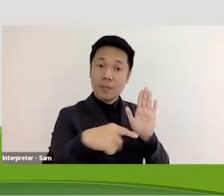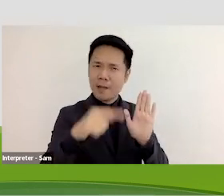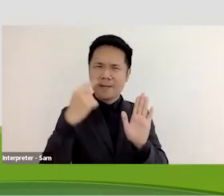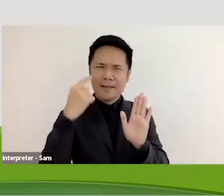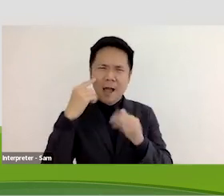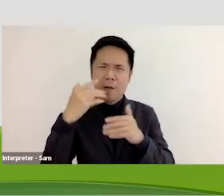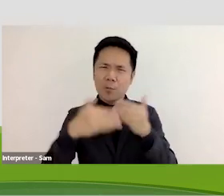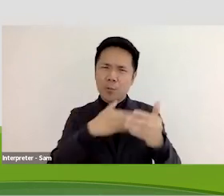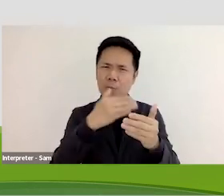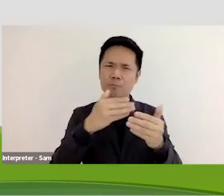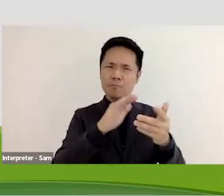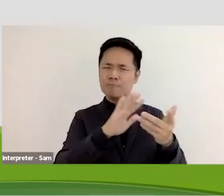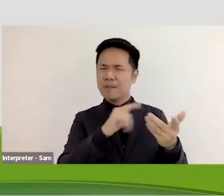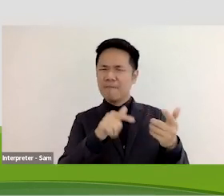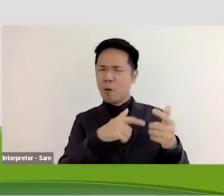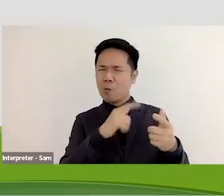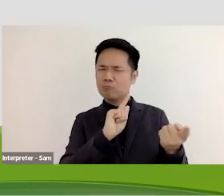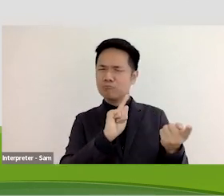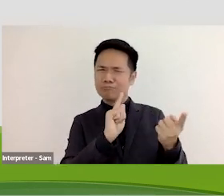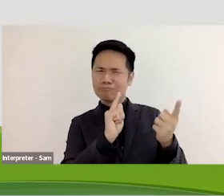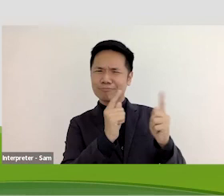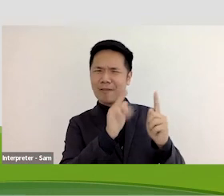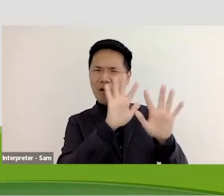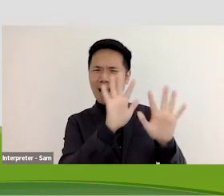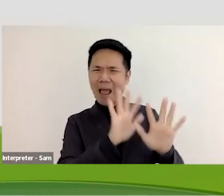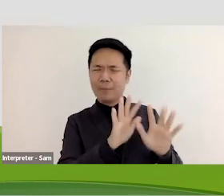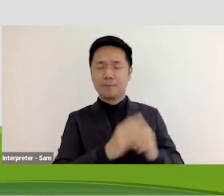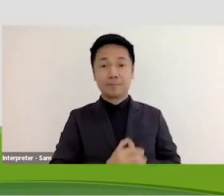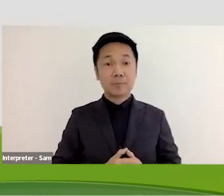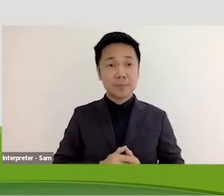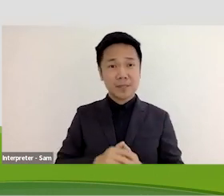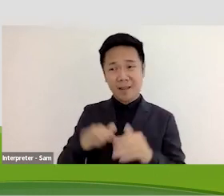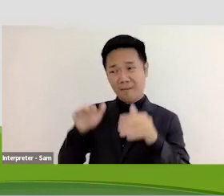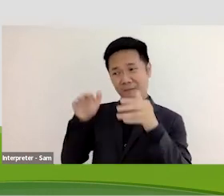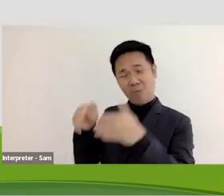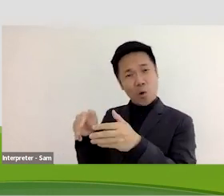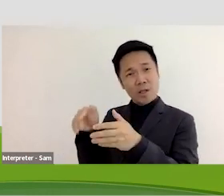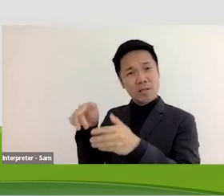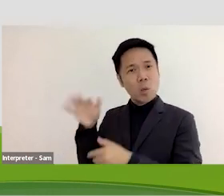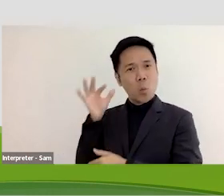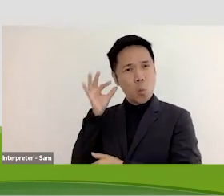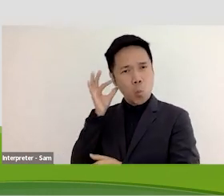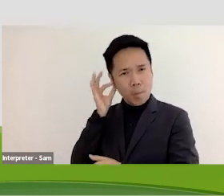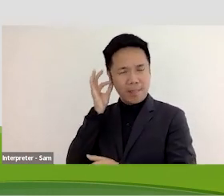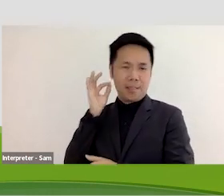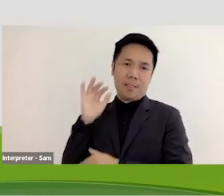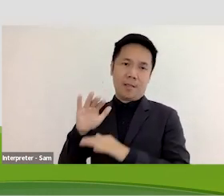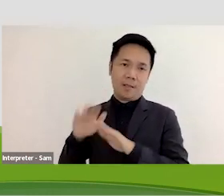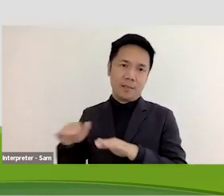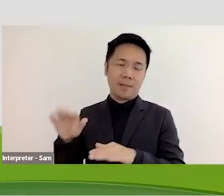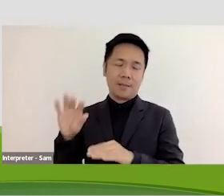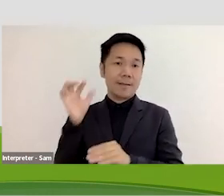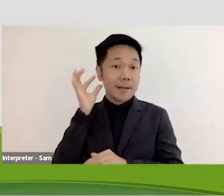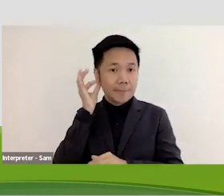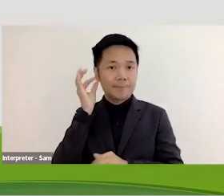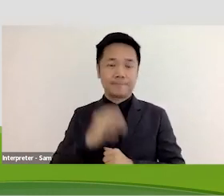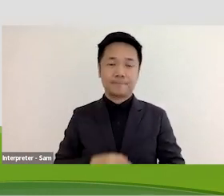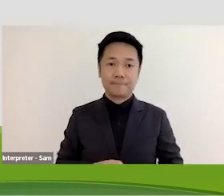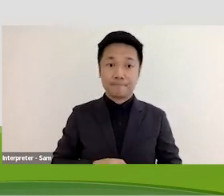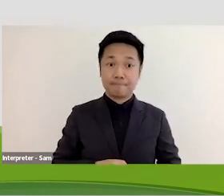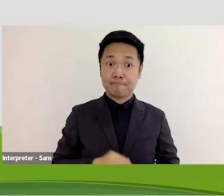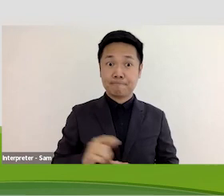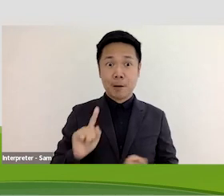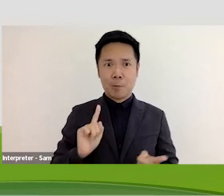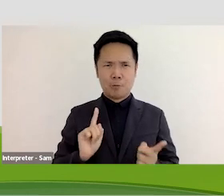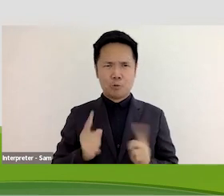action and ensure that women and girls are at the center of the response. We discussed the need to transform existing